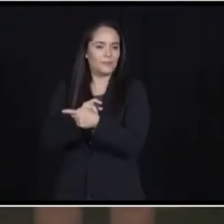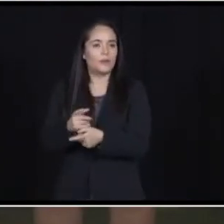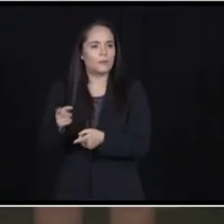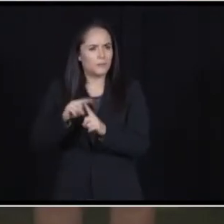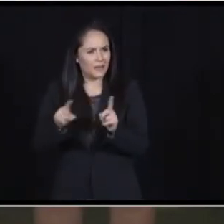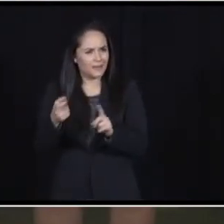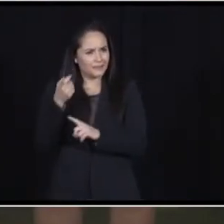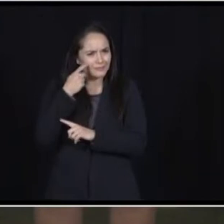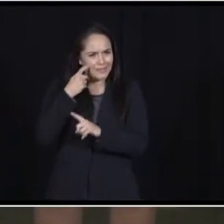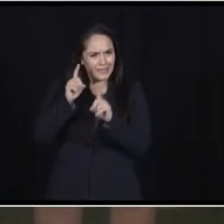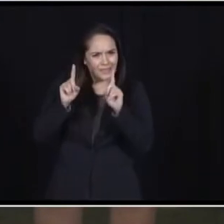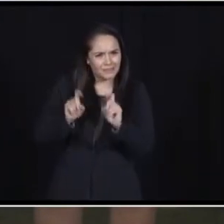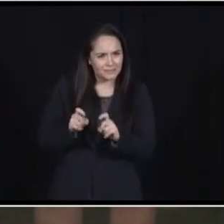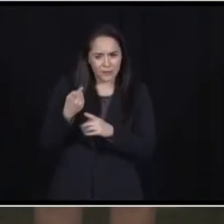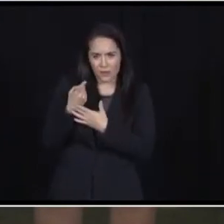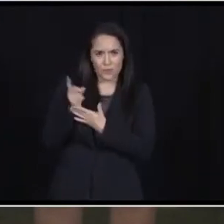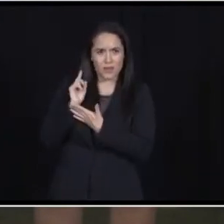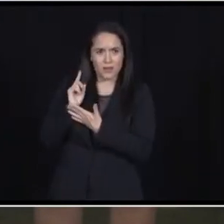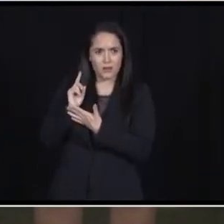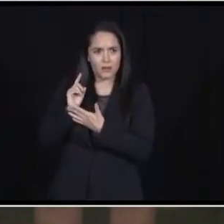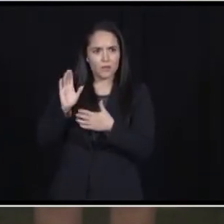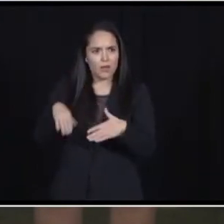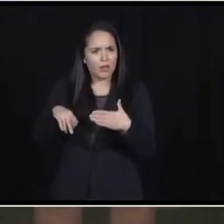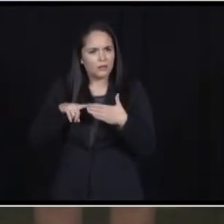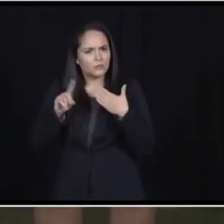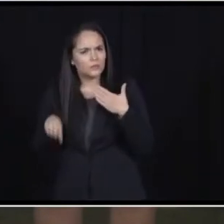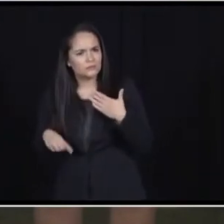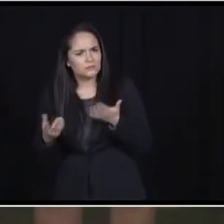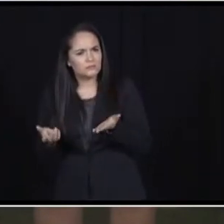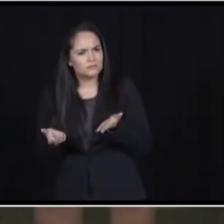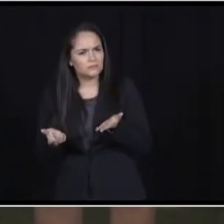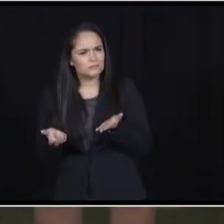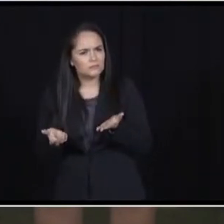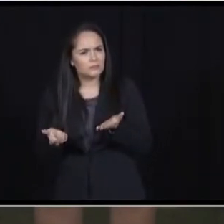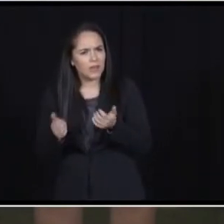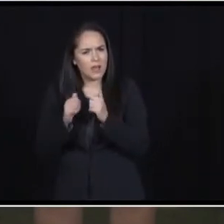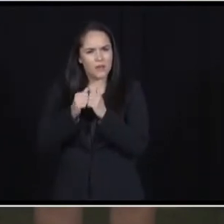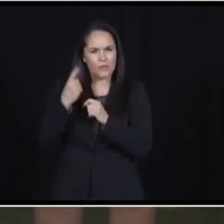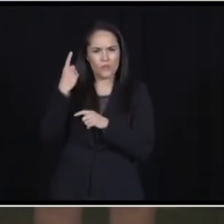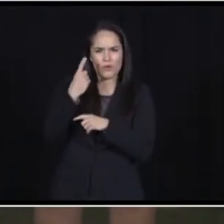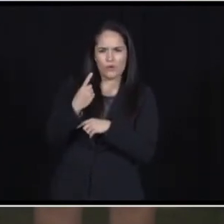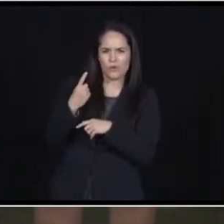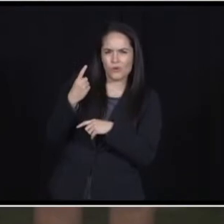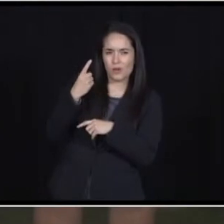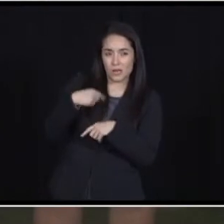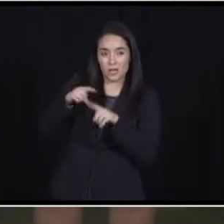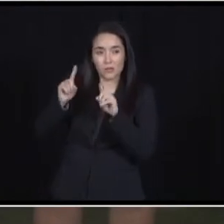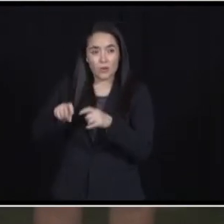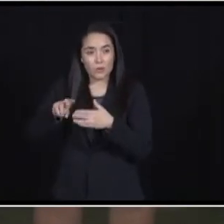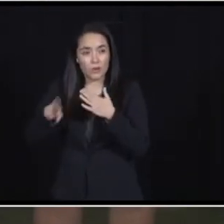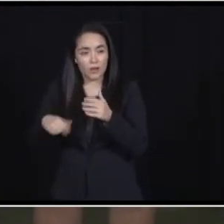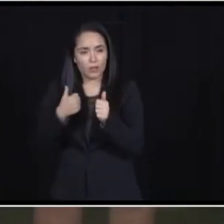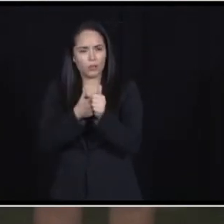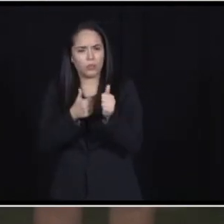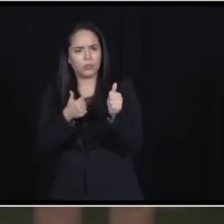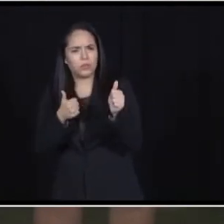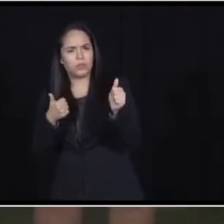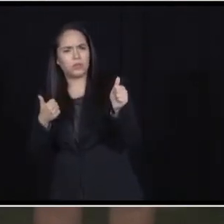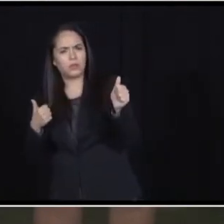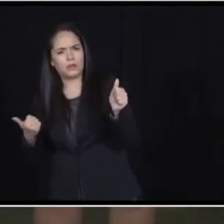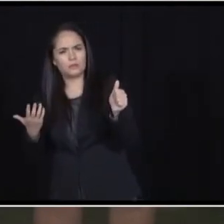When I'm looking at the numbers, I don't see a huge backlog in testing. So is there a snag in that part of the province, or is this